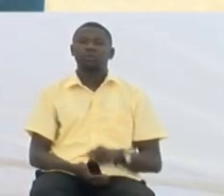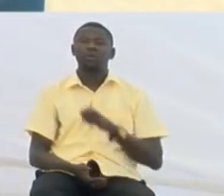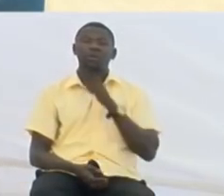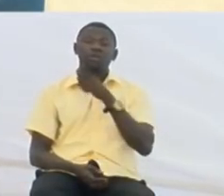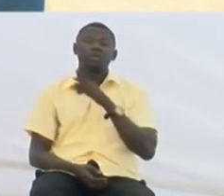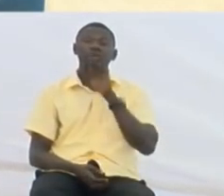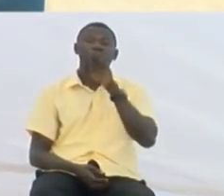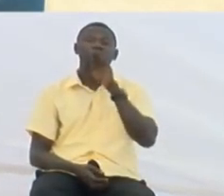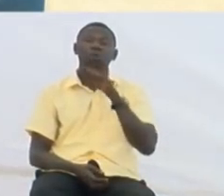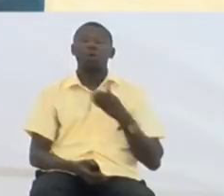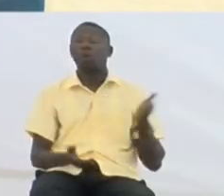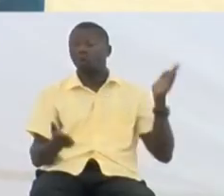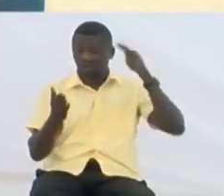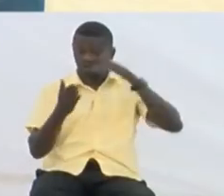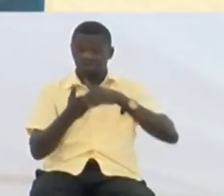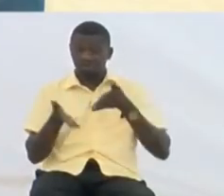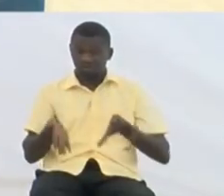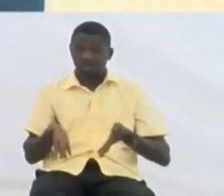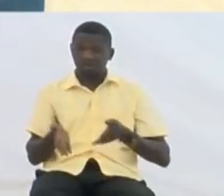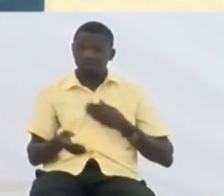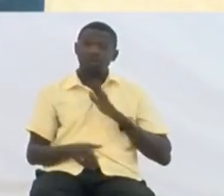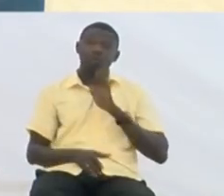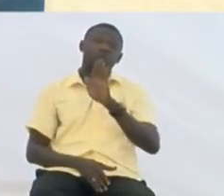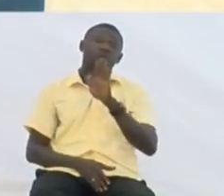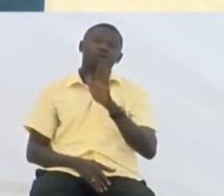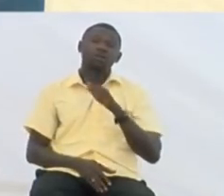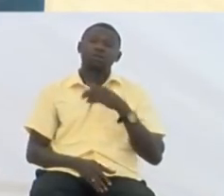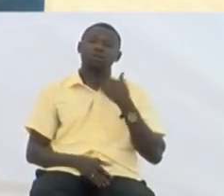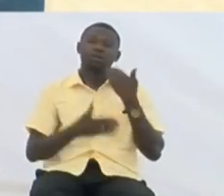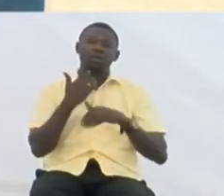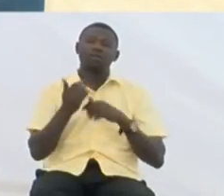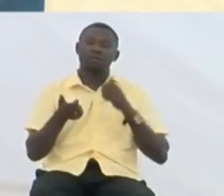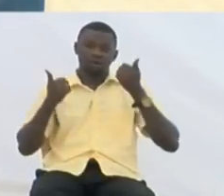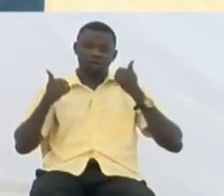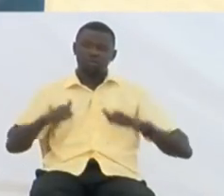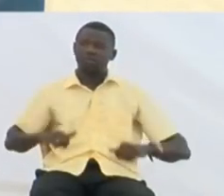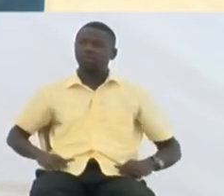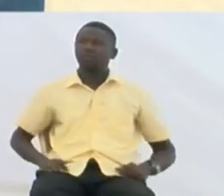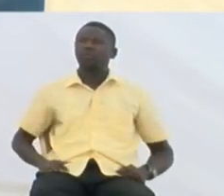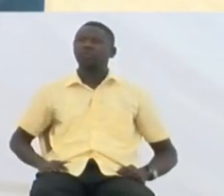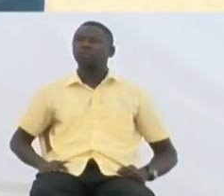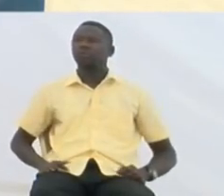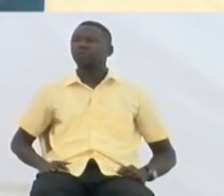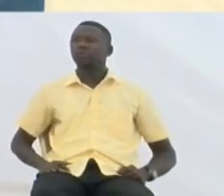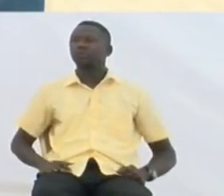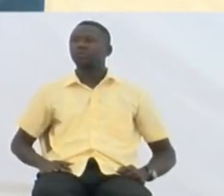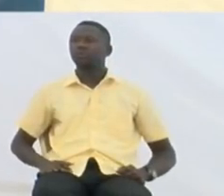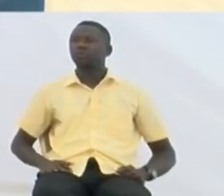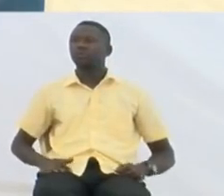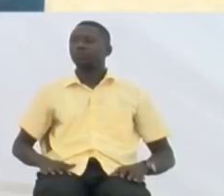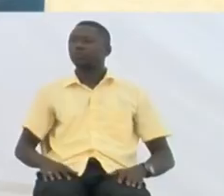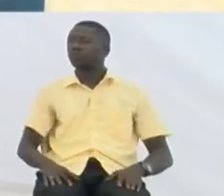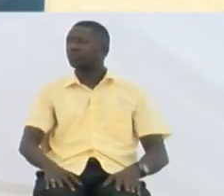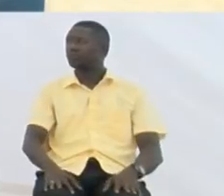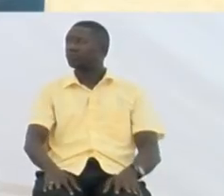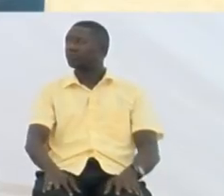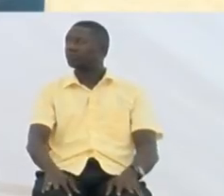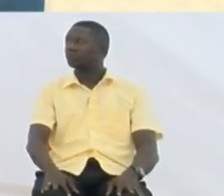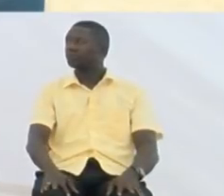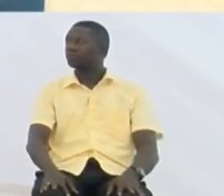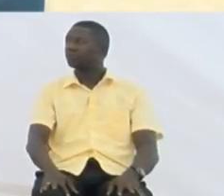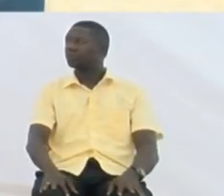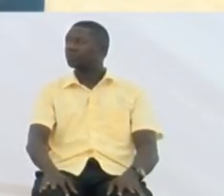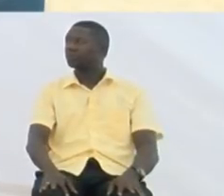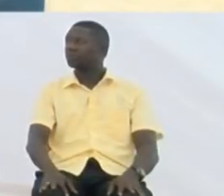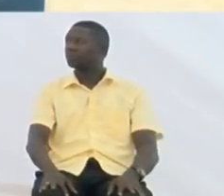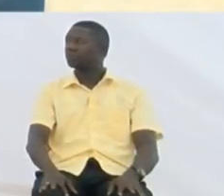that call, up till today, we are still waiting for it, but because they did not call us eventually. That is the